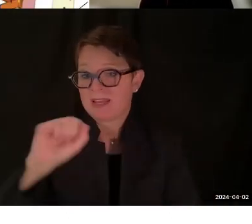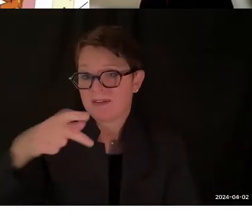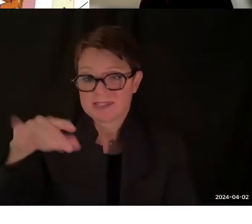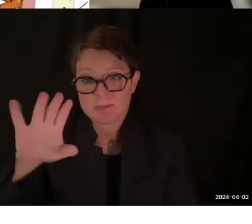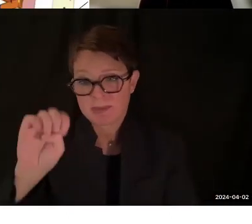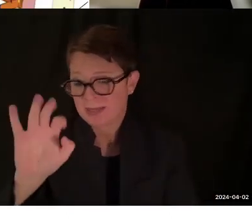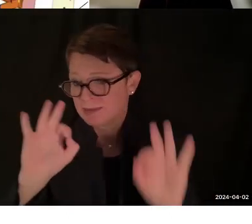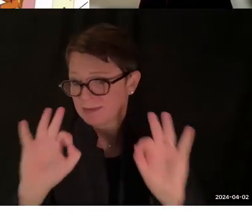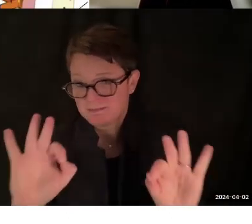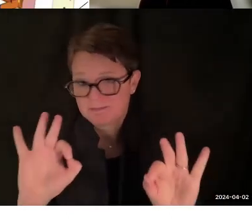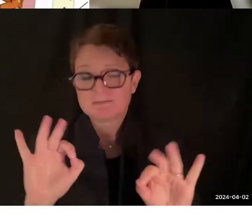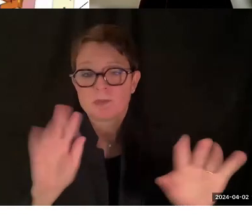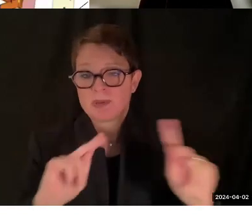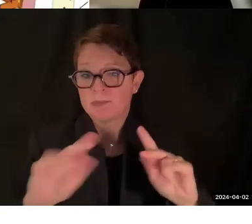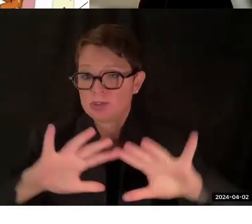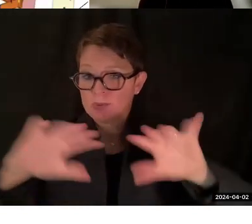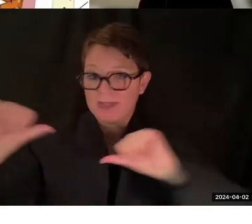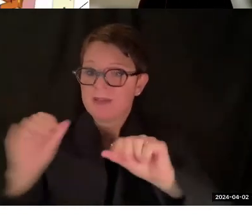please.